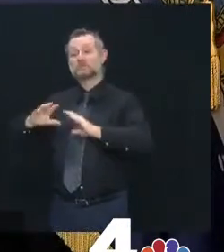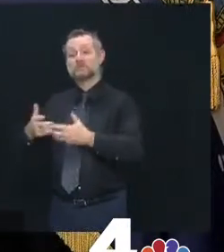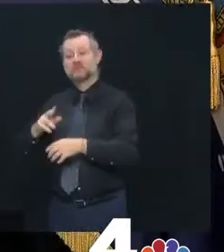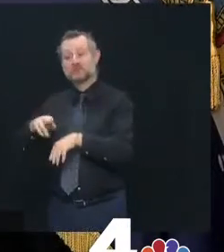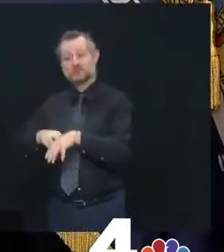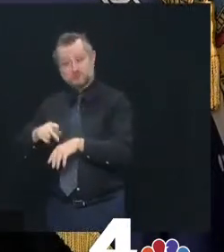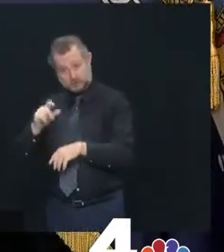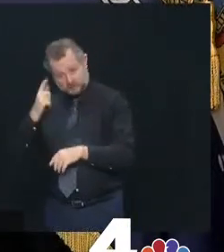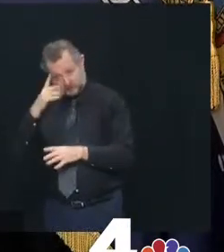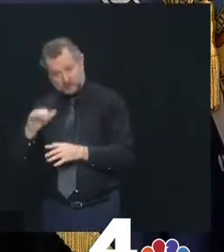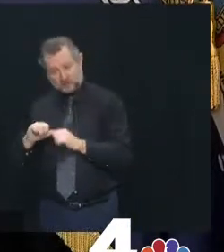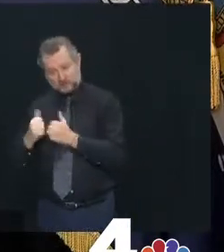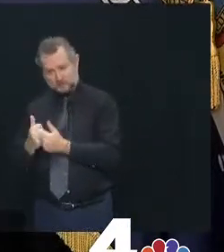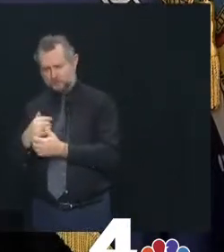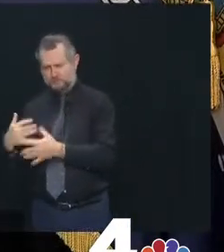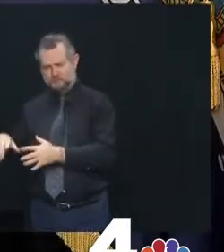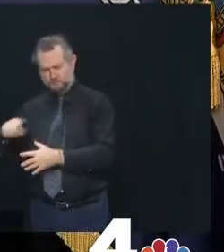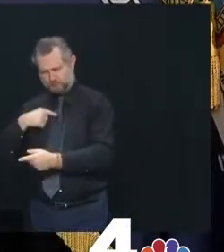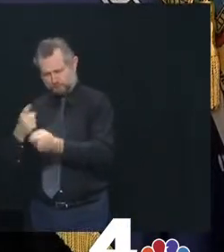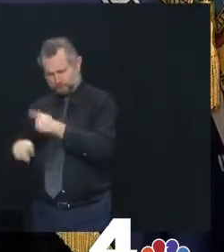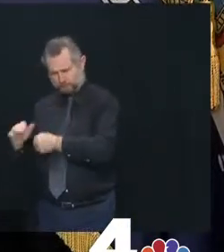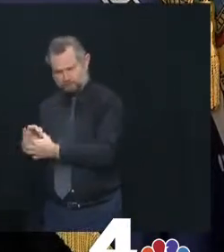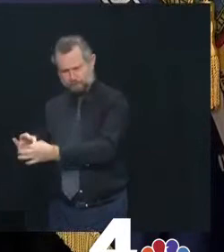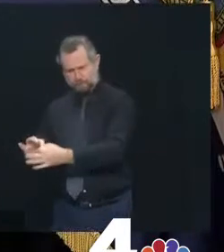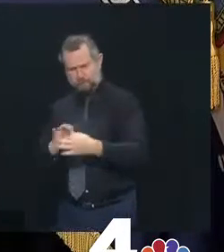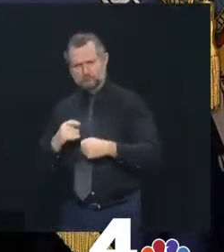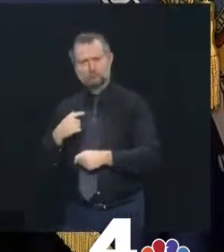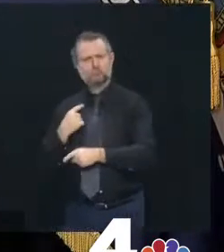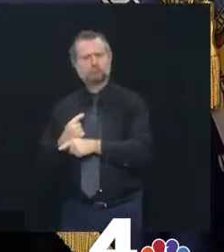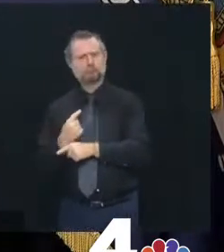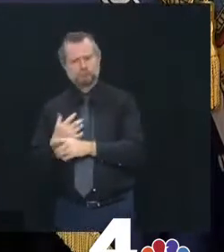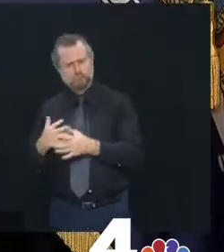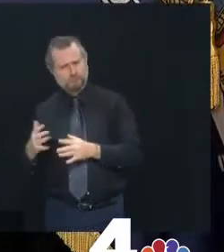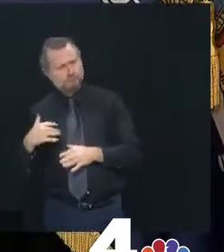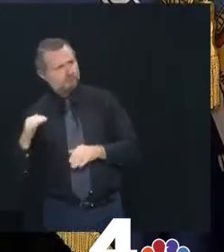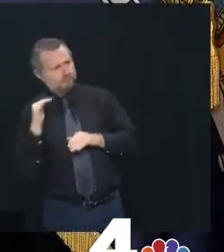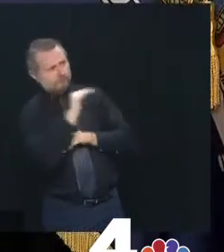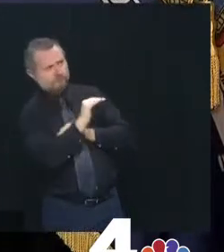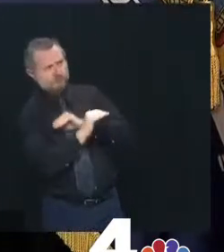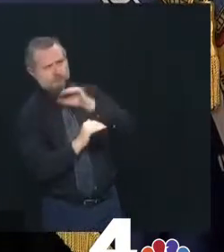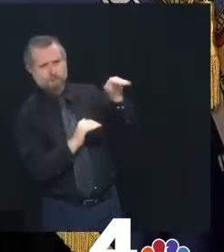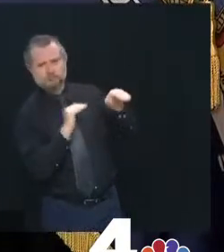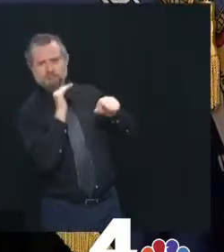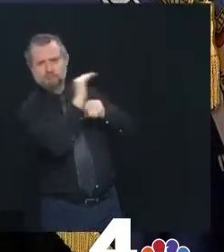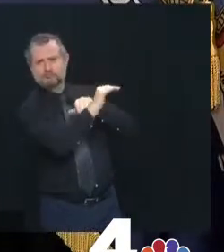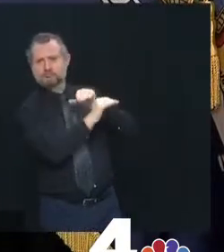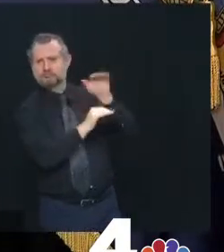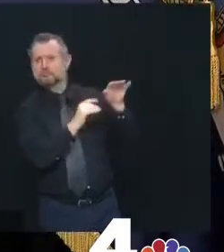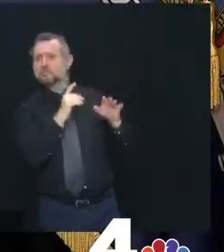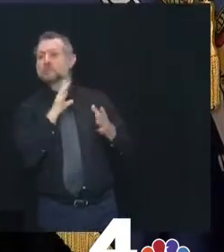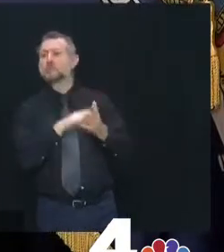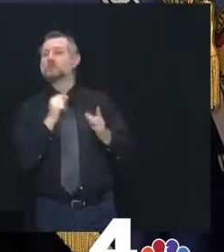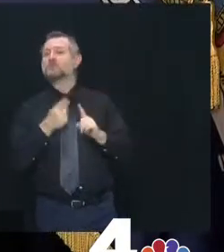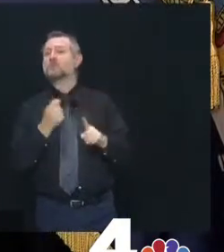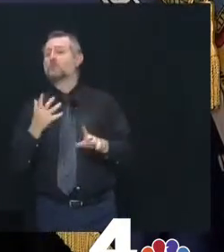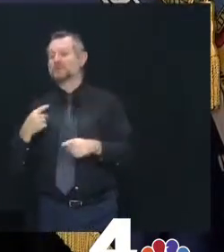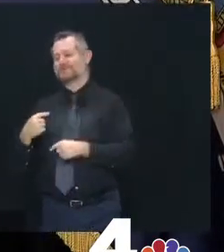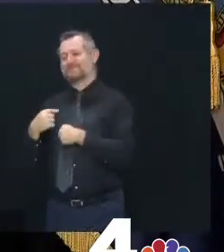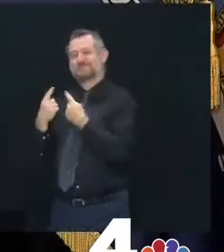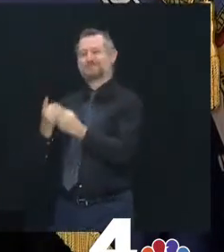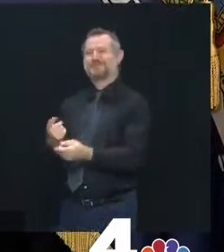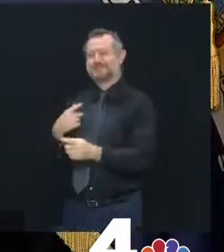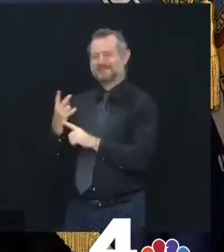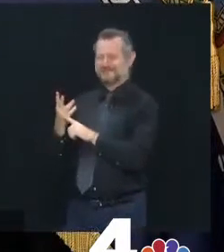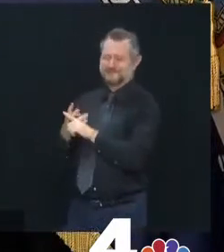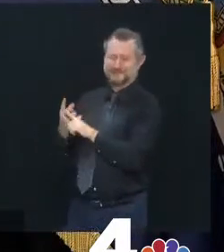as a collective are doing is right and smart. We're learning the lessons from the first chapter. Answer